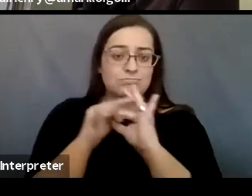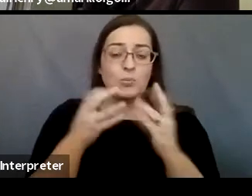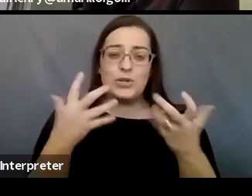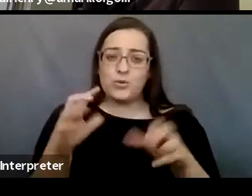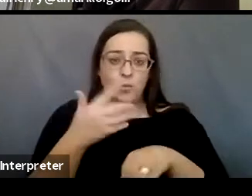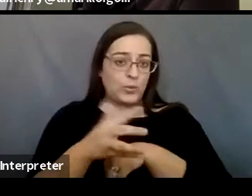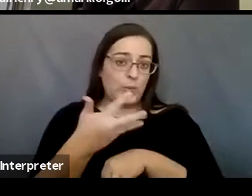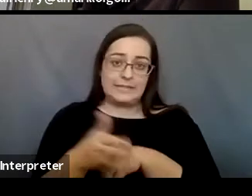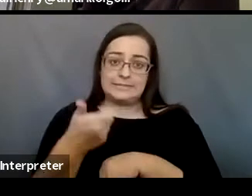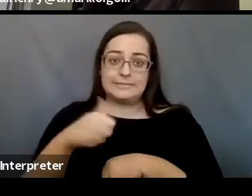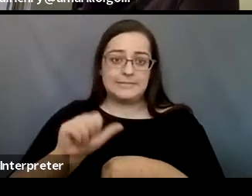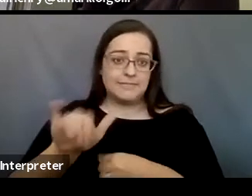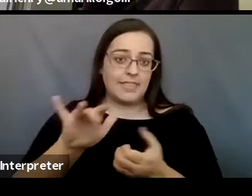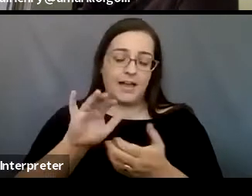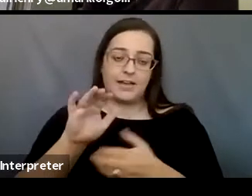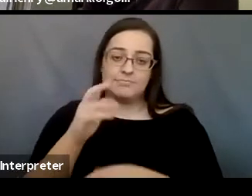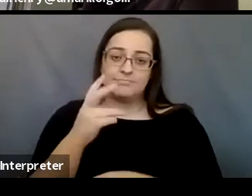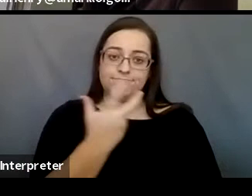single dose of this vaccine.